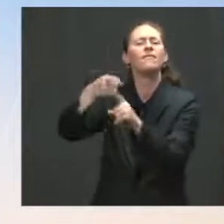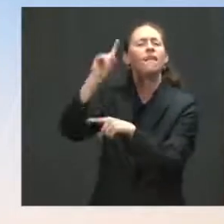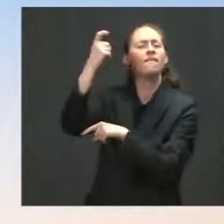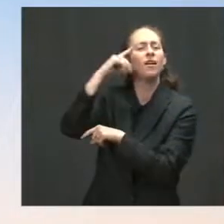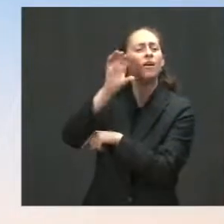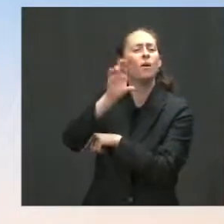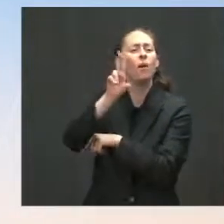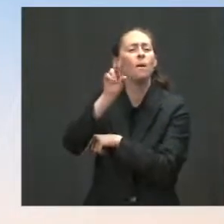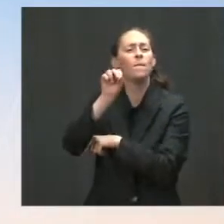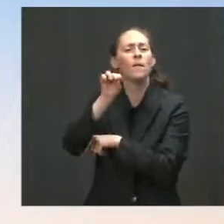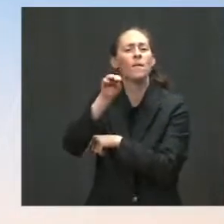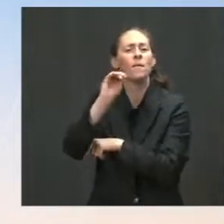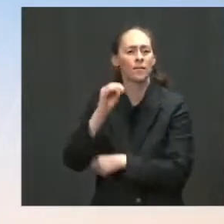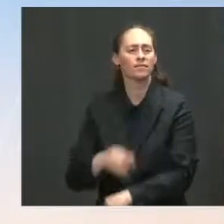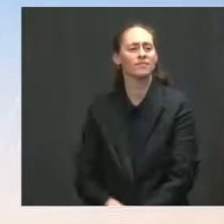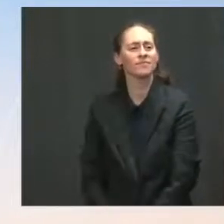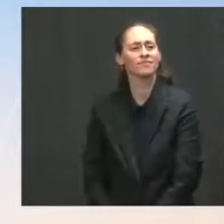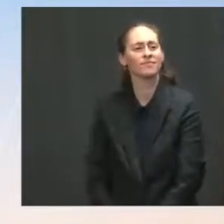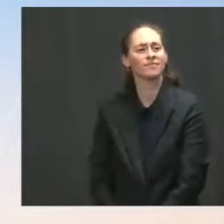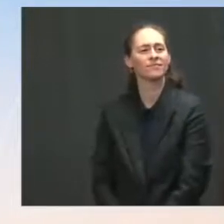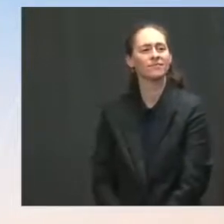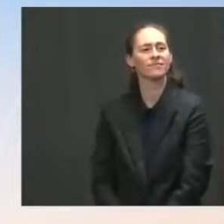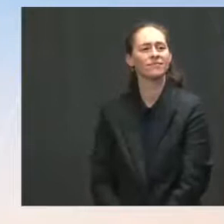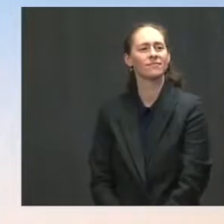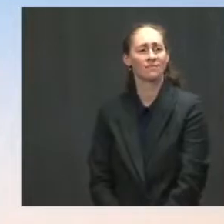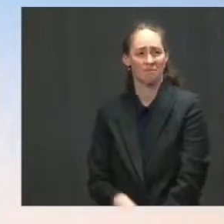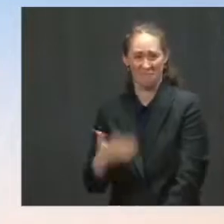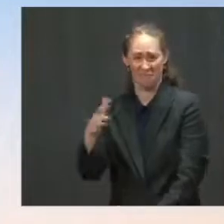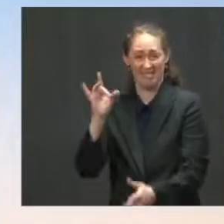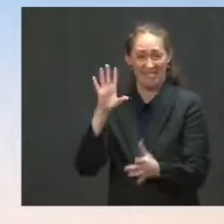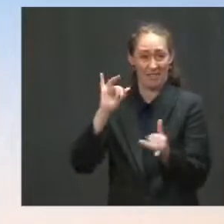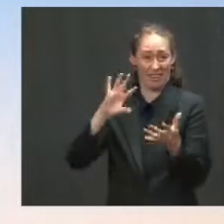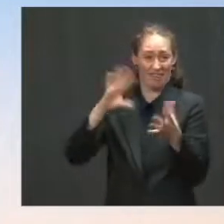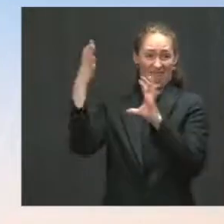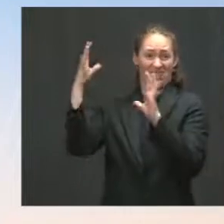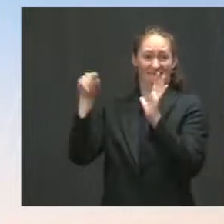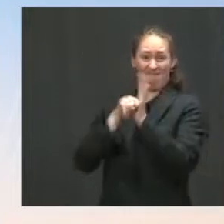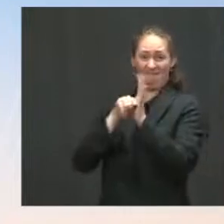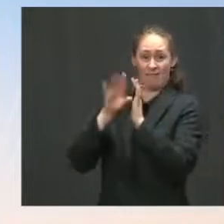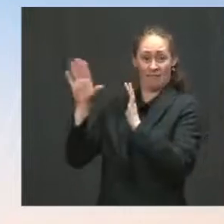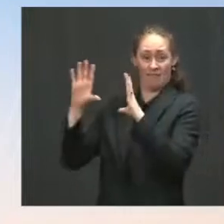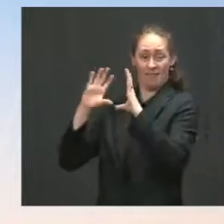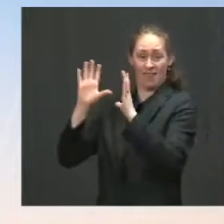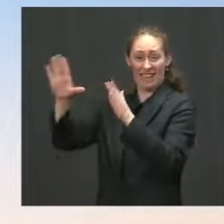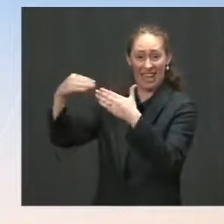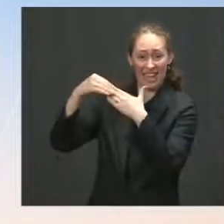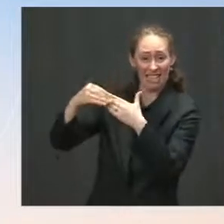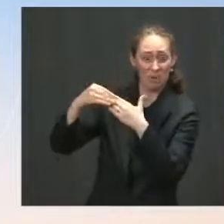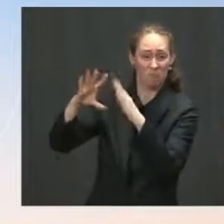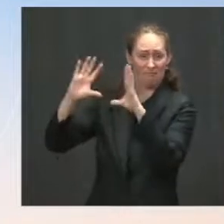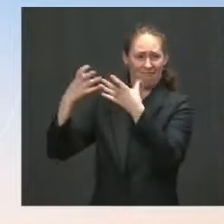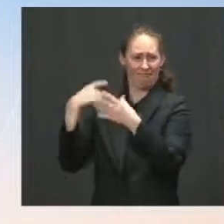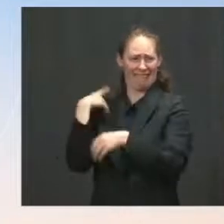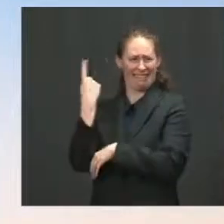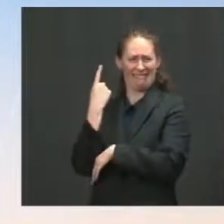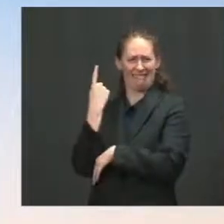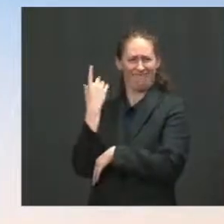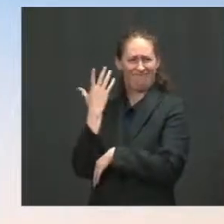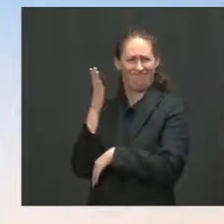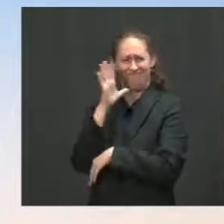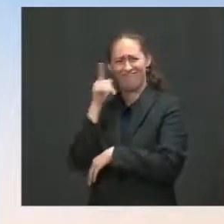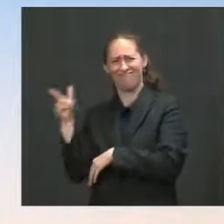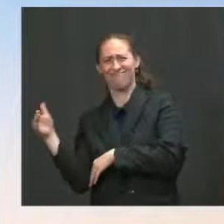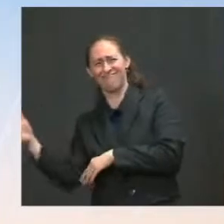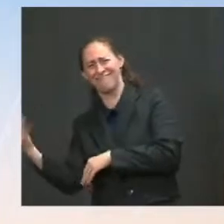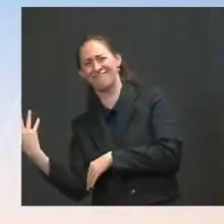stain on the party, the president as the leader of this party, why not pick up the phone and ask him to resign at this point? I think the